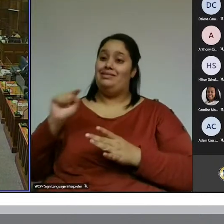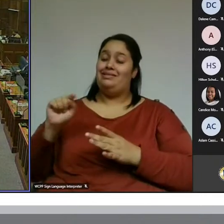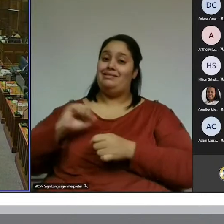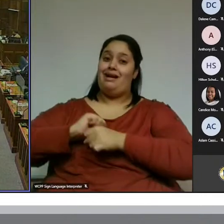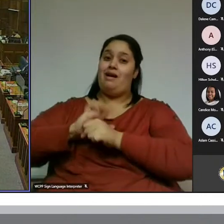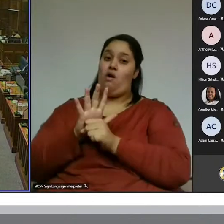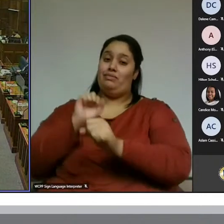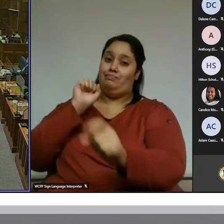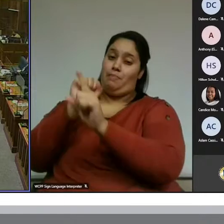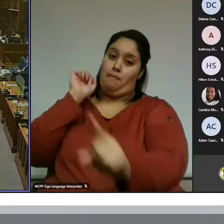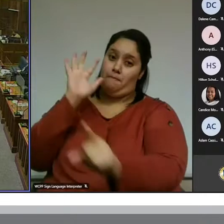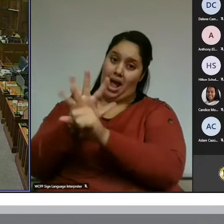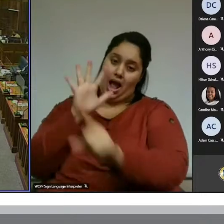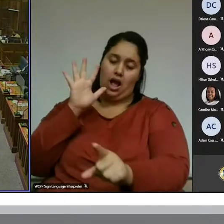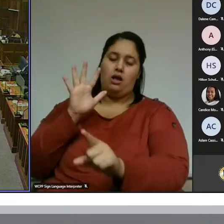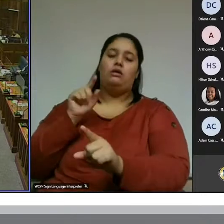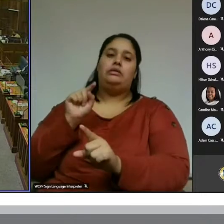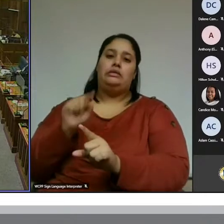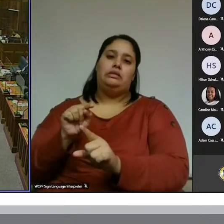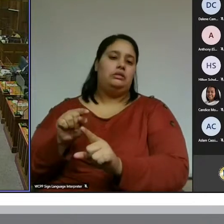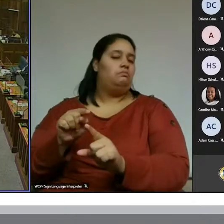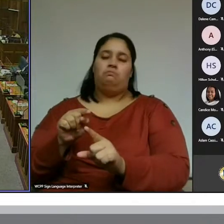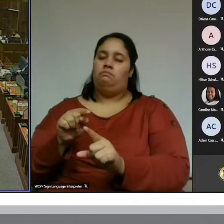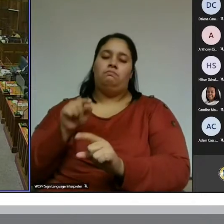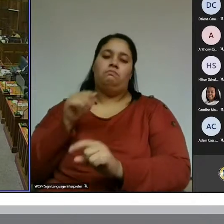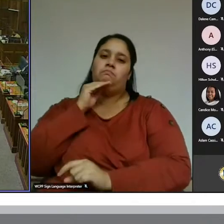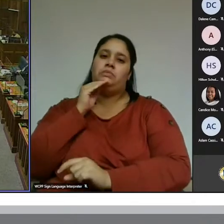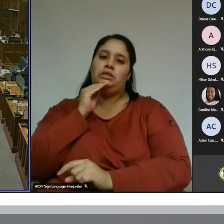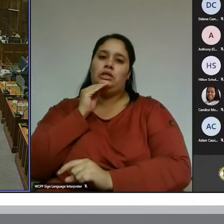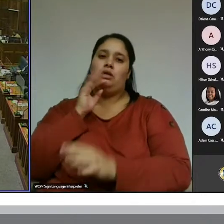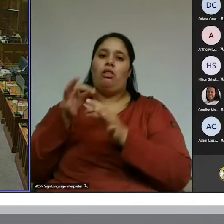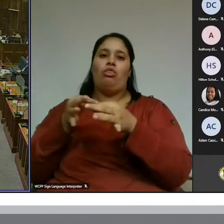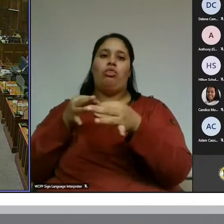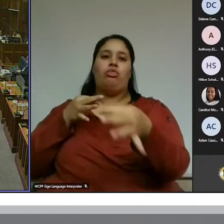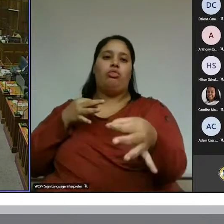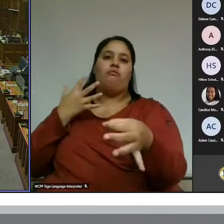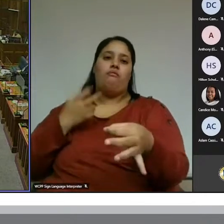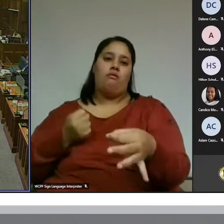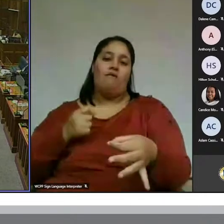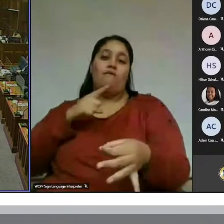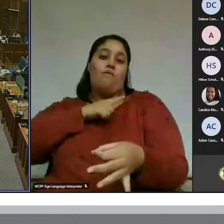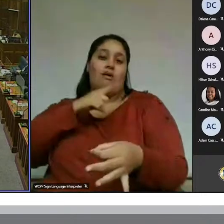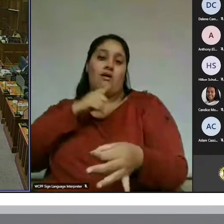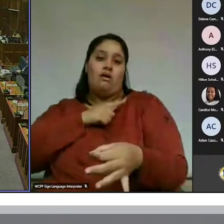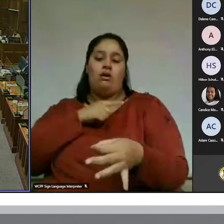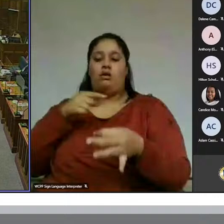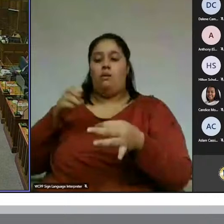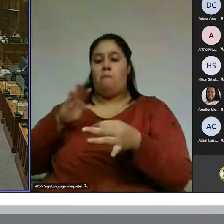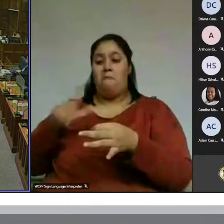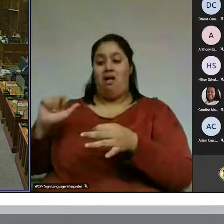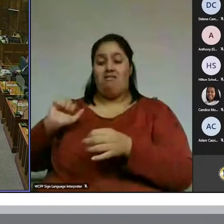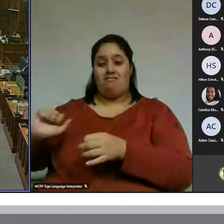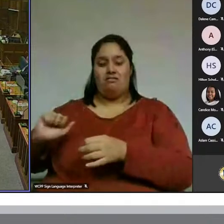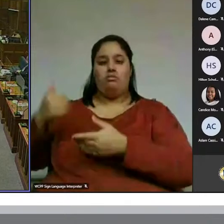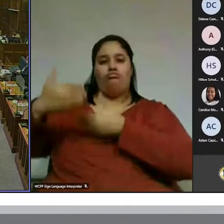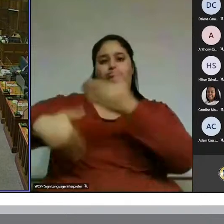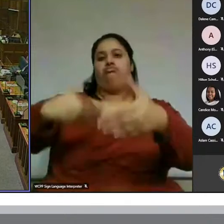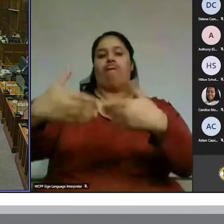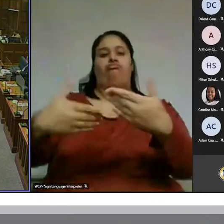COVID, there was a delay in processing this bill,